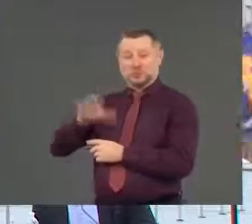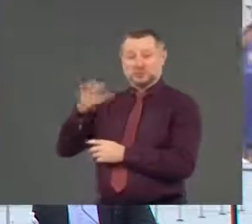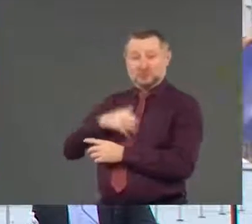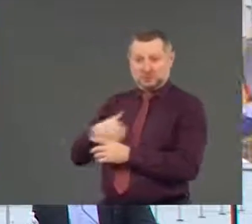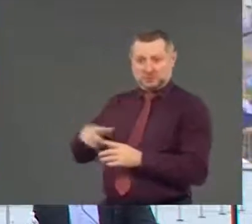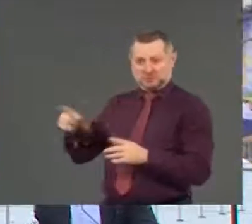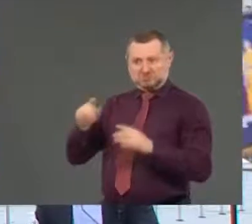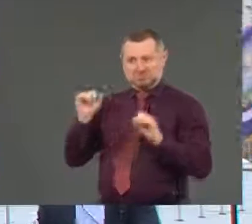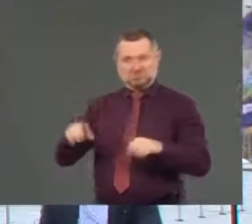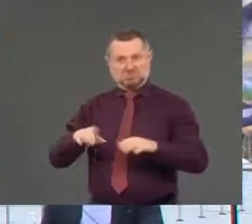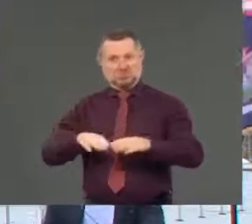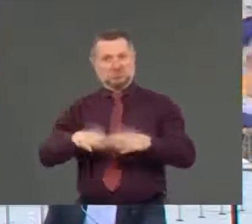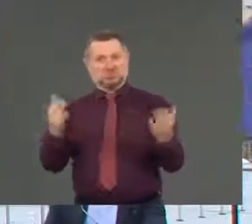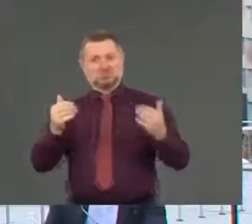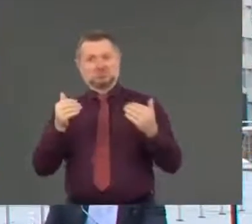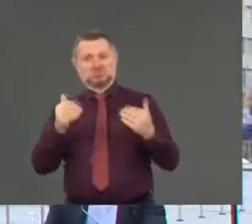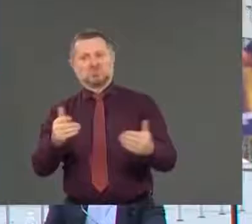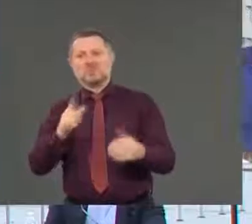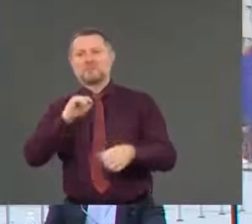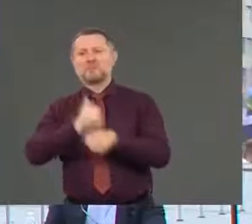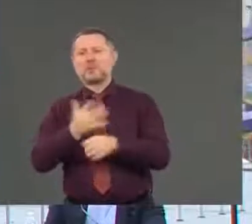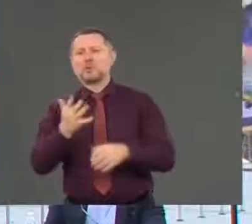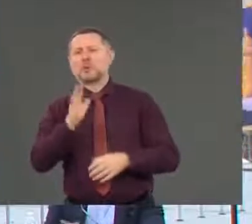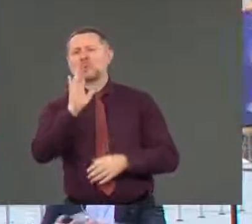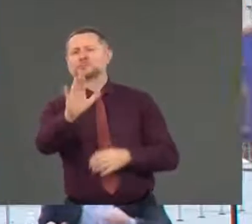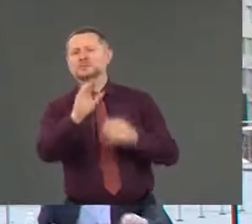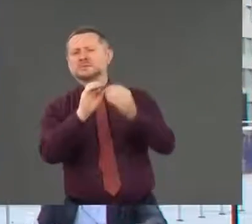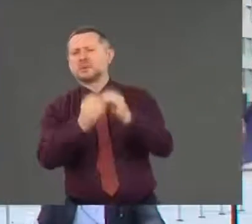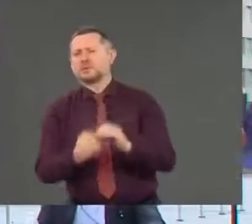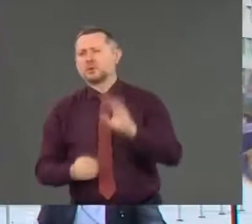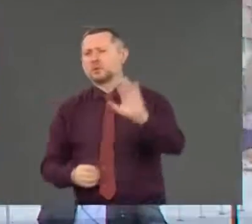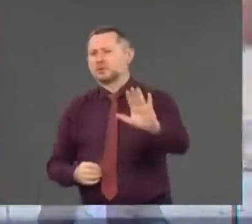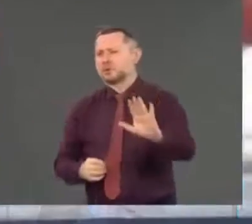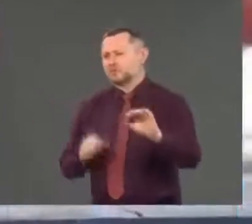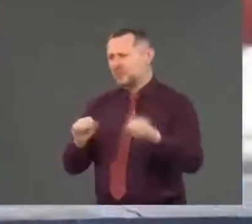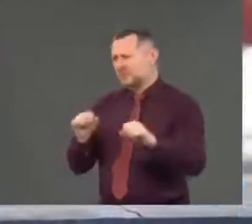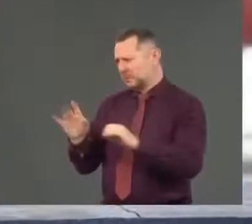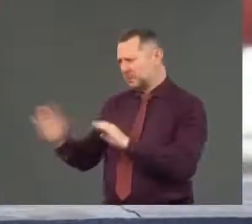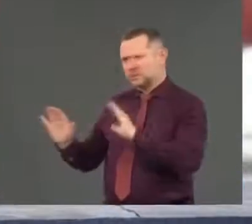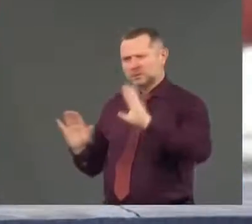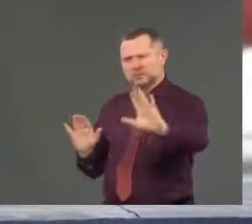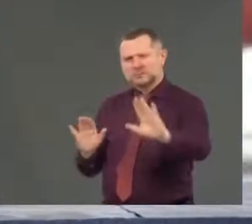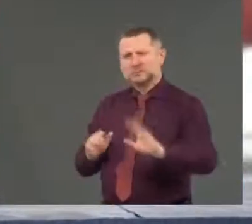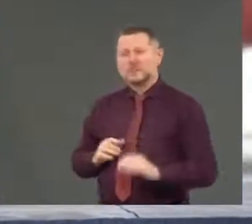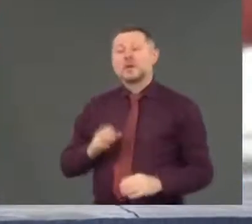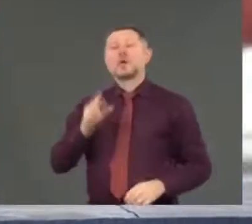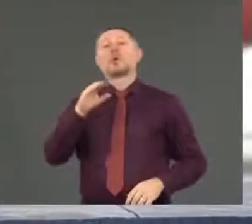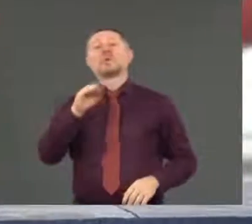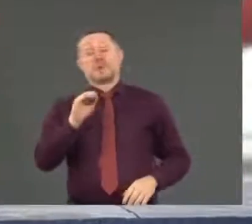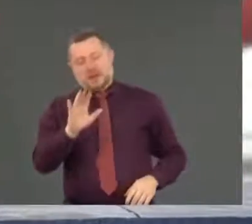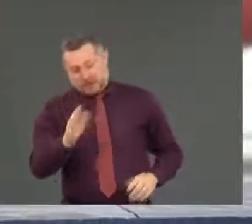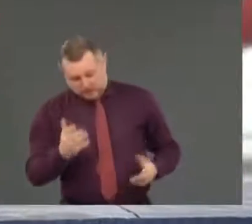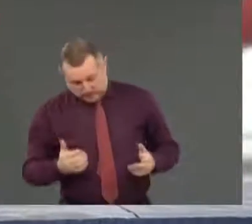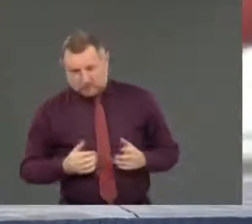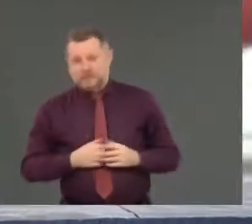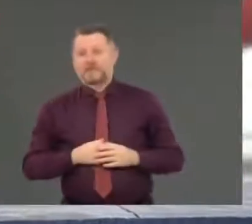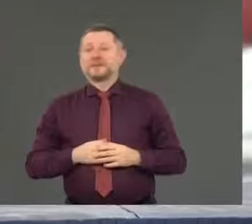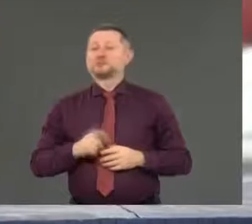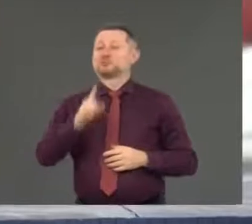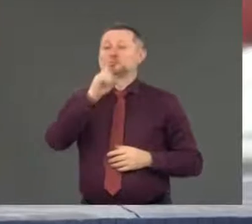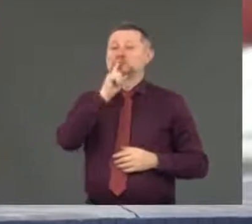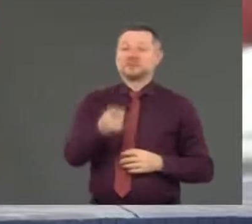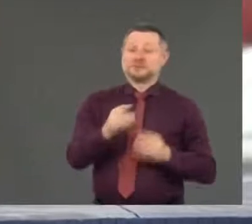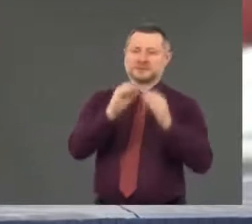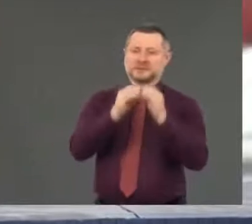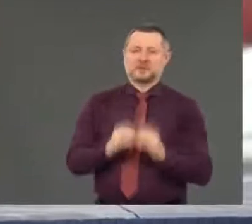far away. Based on the data you're seeing, is that a possibility? You know, Zach, there's only one set of numbers,